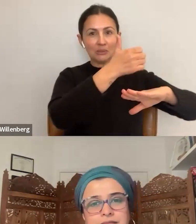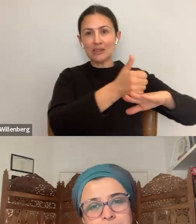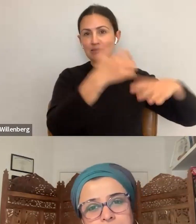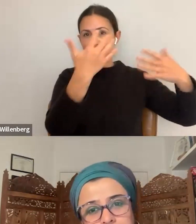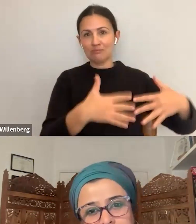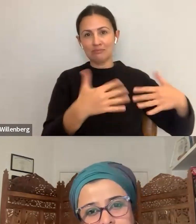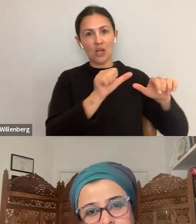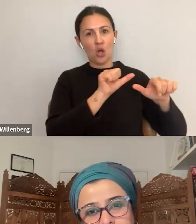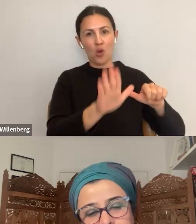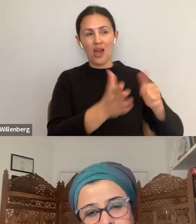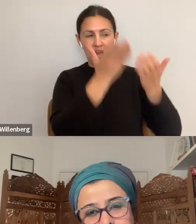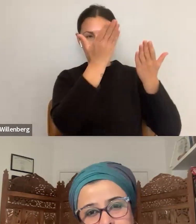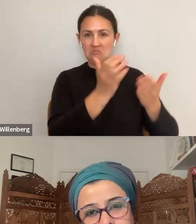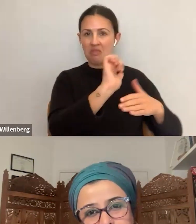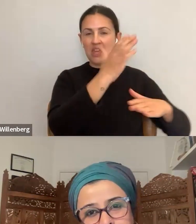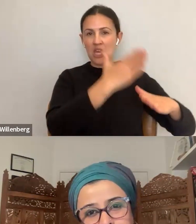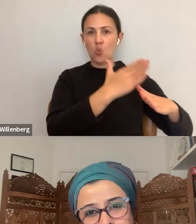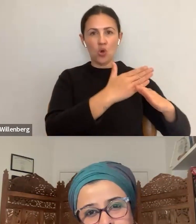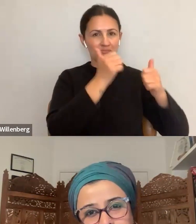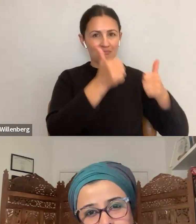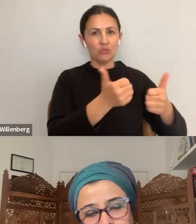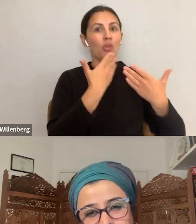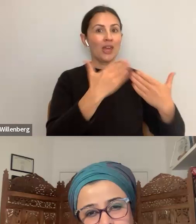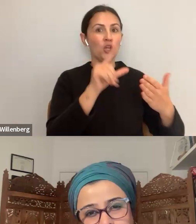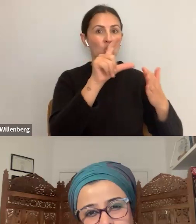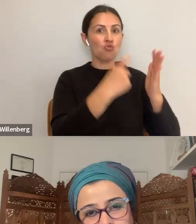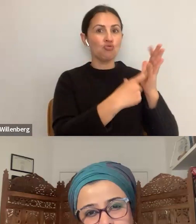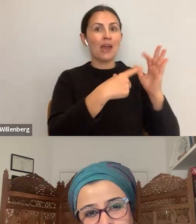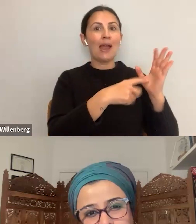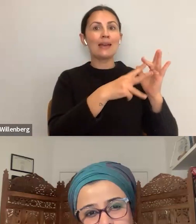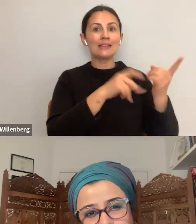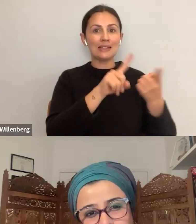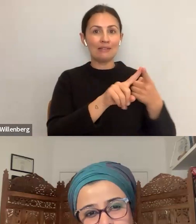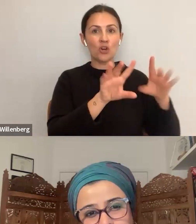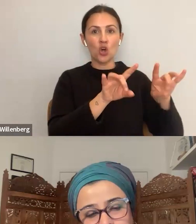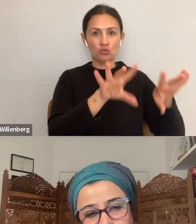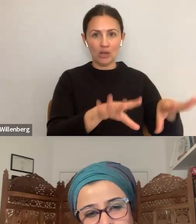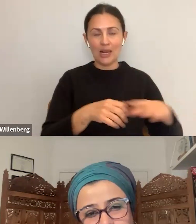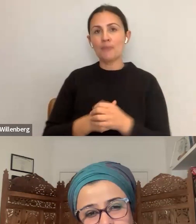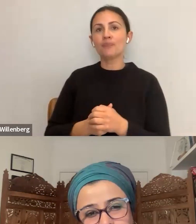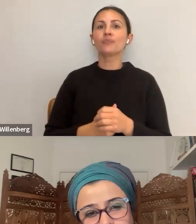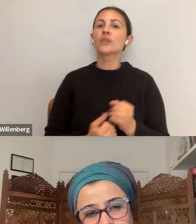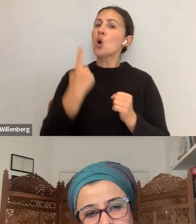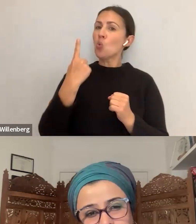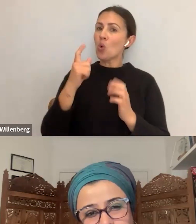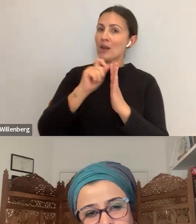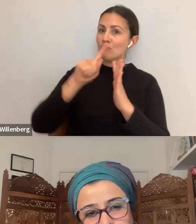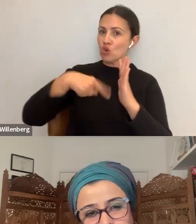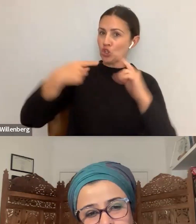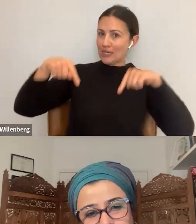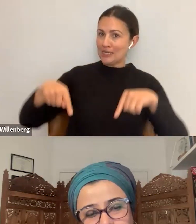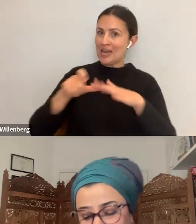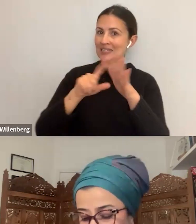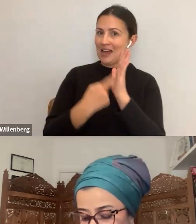up ahead for Creative Australia. So one of our flagship projects at Diversity Arts is the Creative